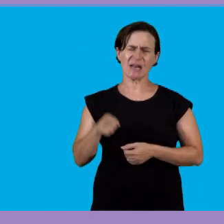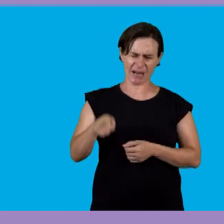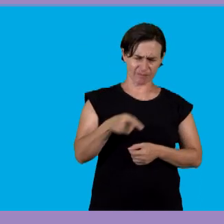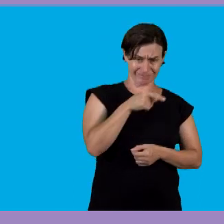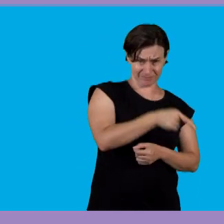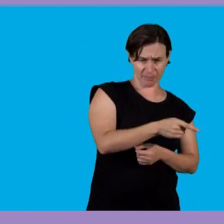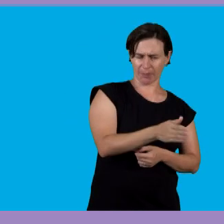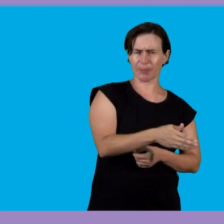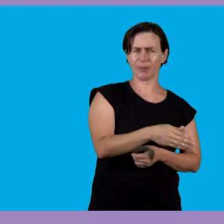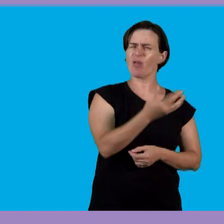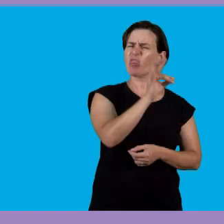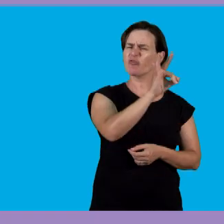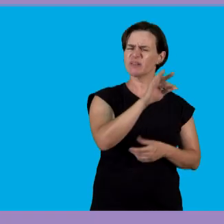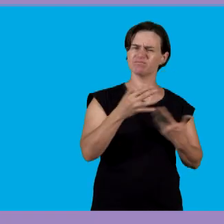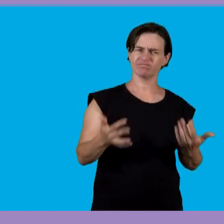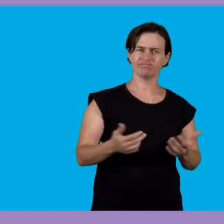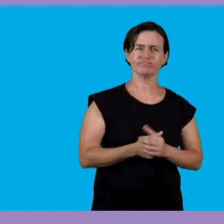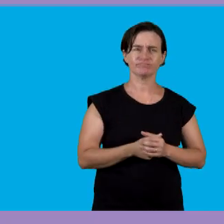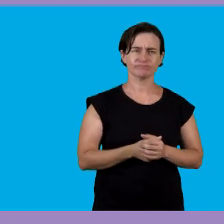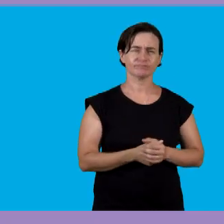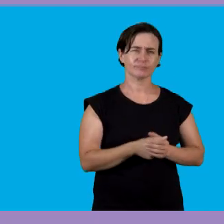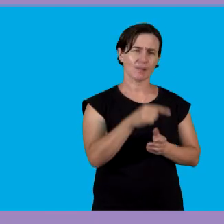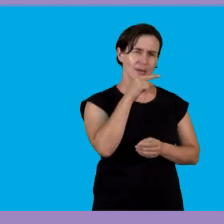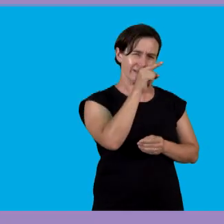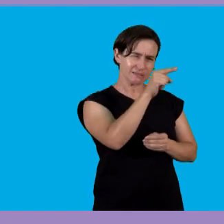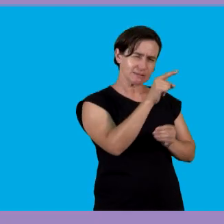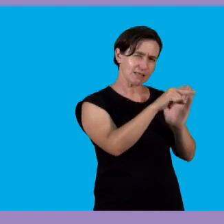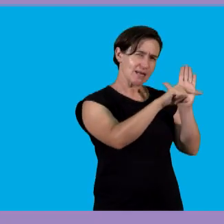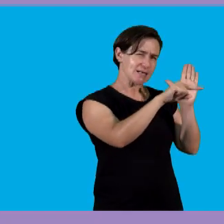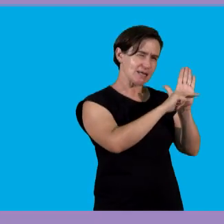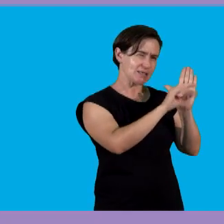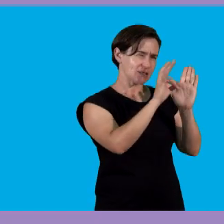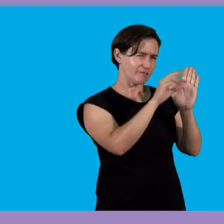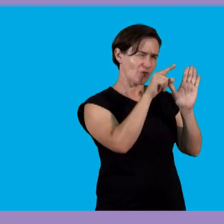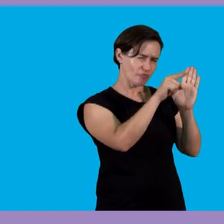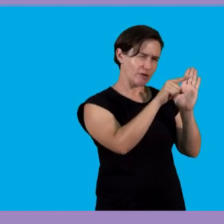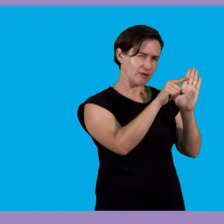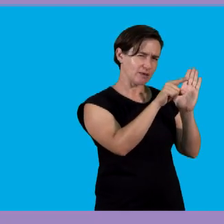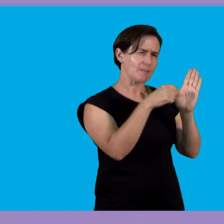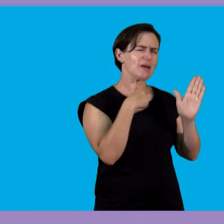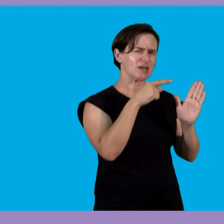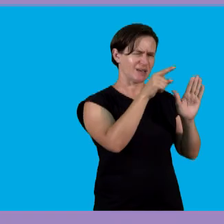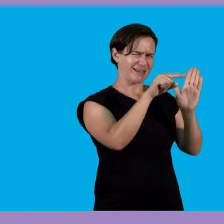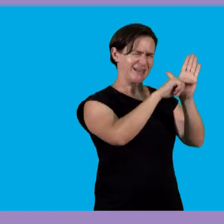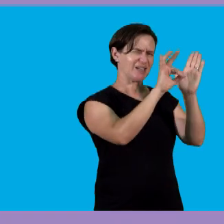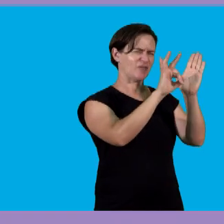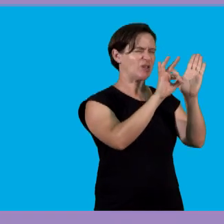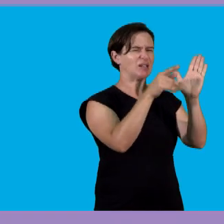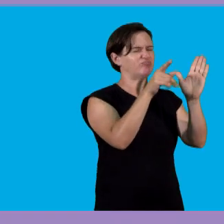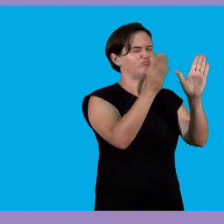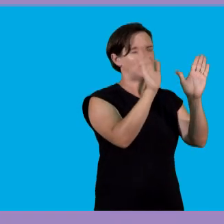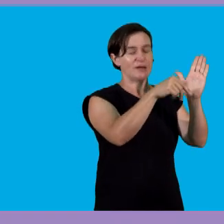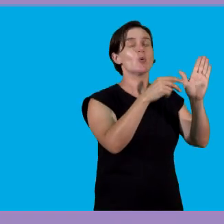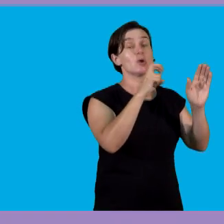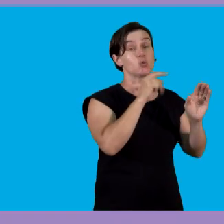3? Now in the flow diagram, we can see that it was a negative 3 that was represented. But let's work with a positive 3 and see